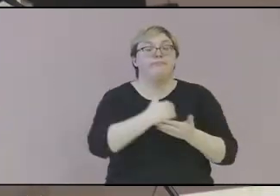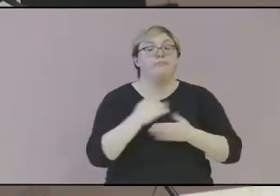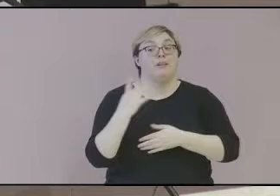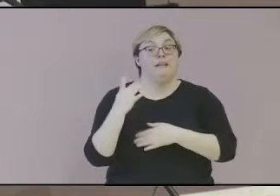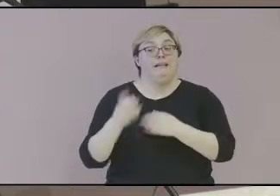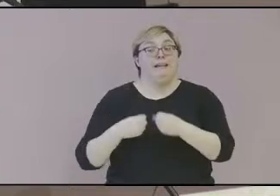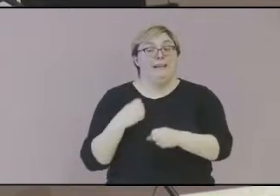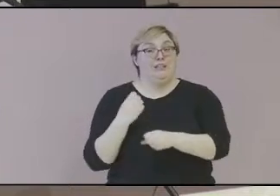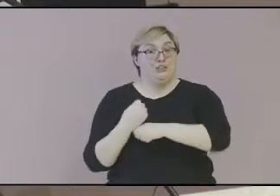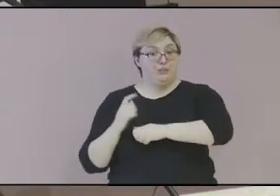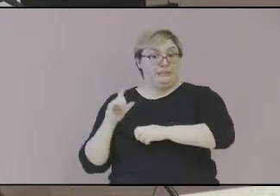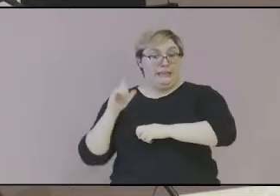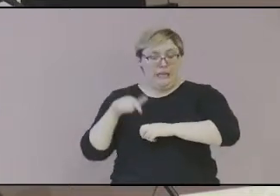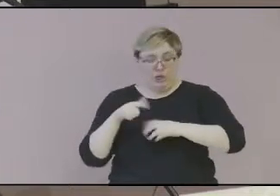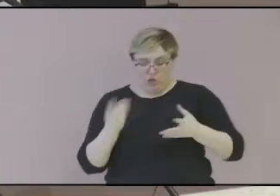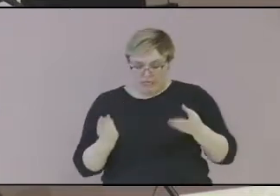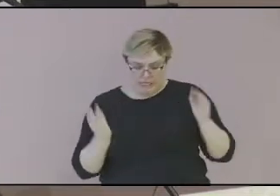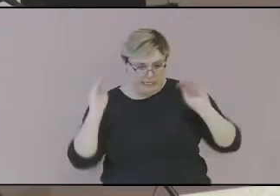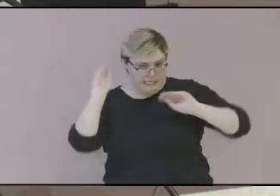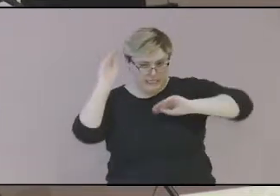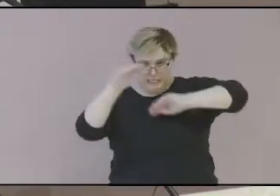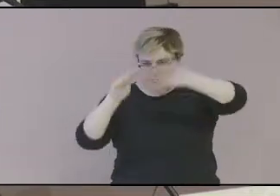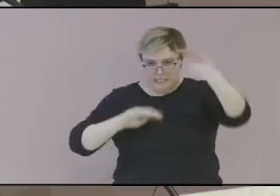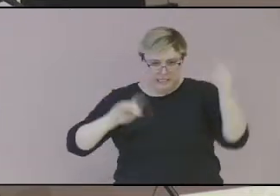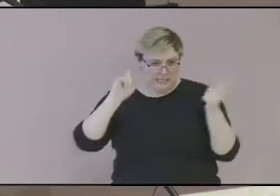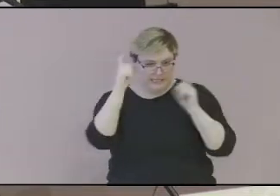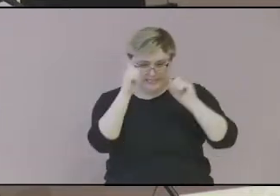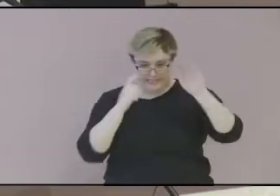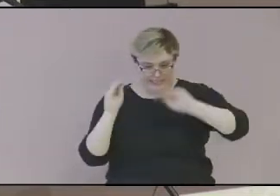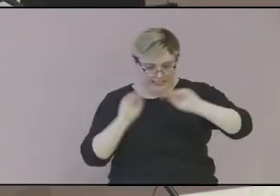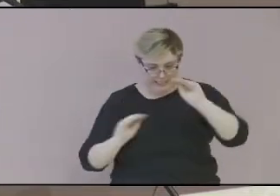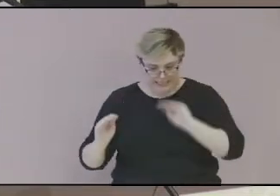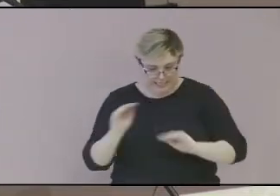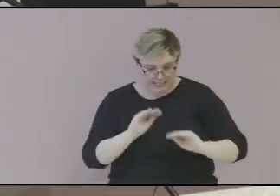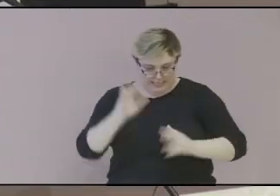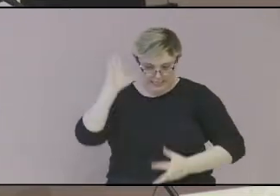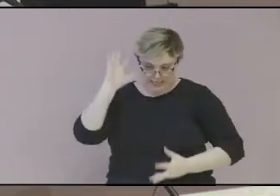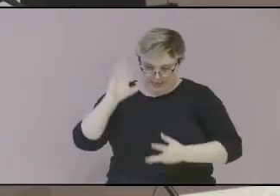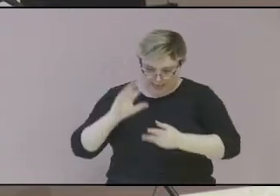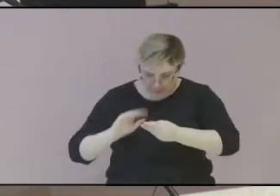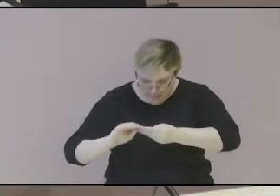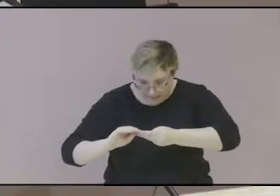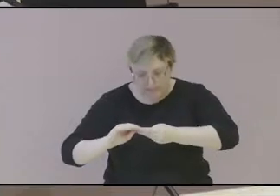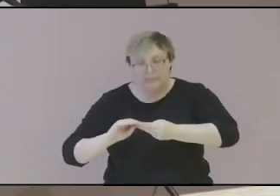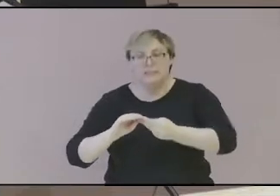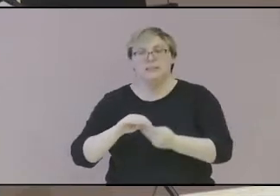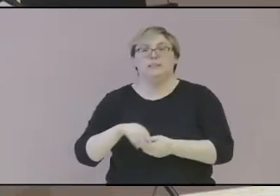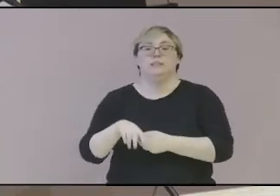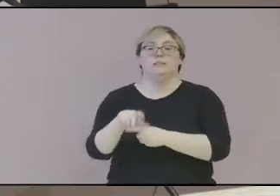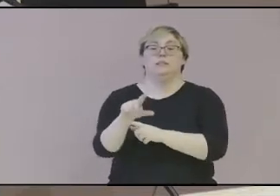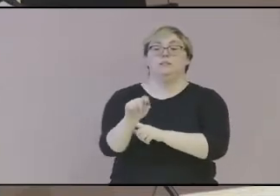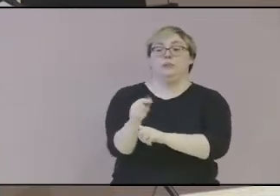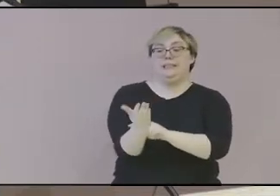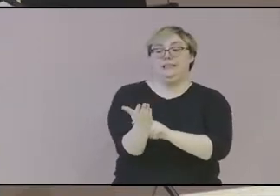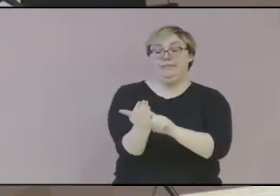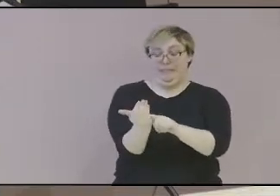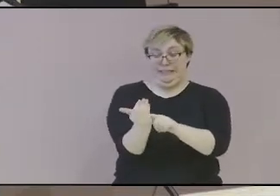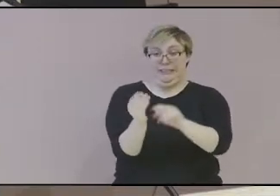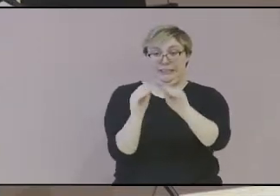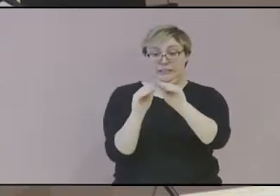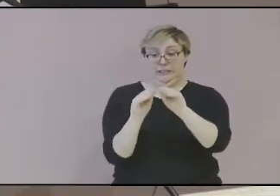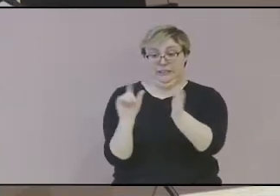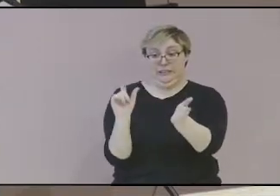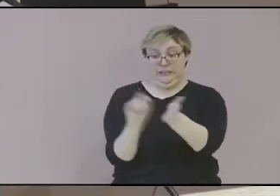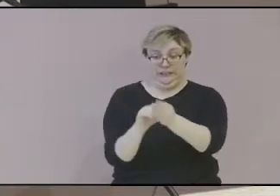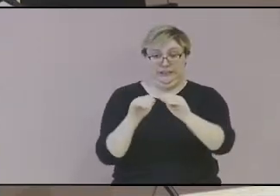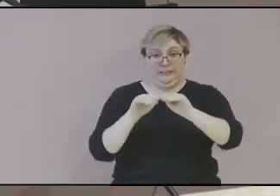the 2015 guidelines in which they removed dialysis and cancer from the